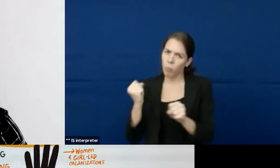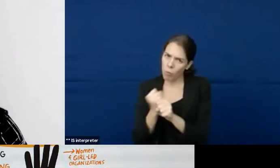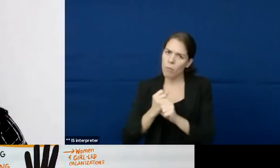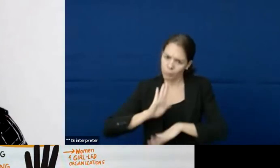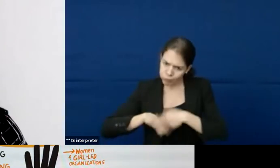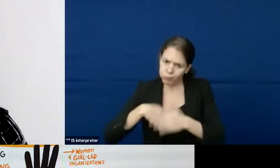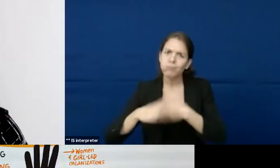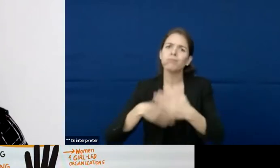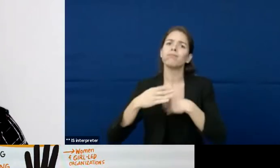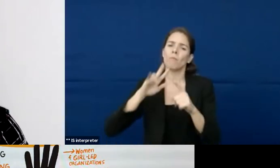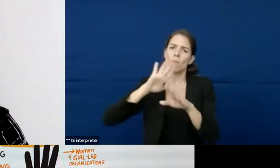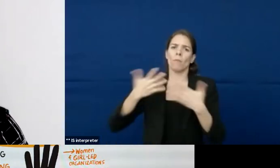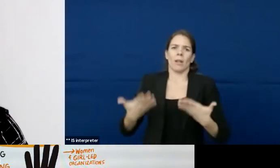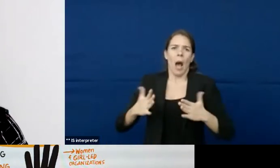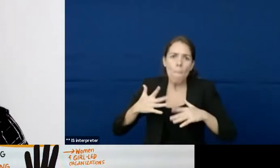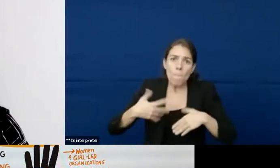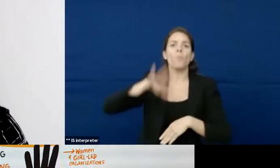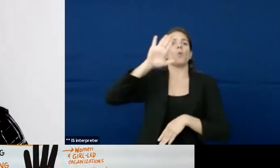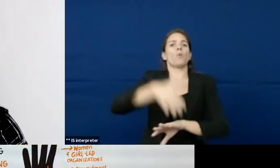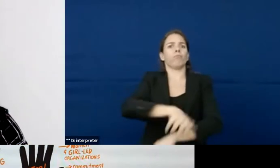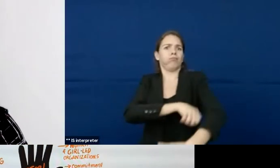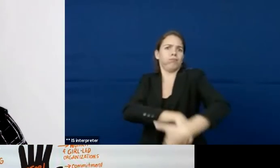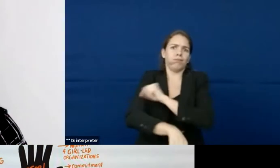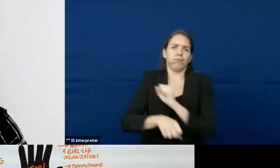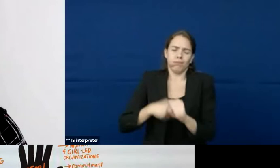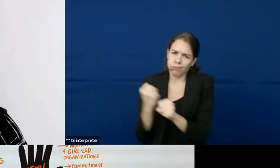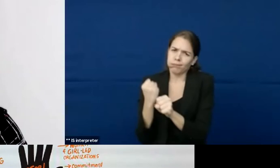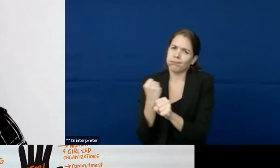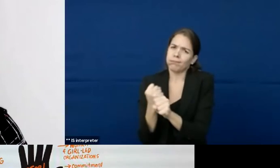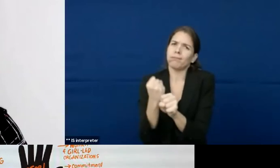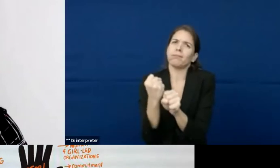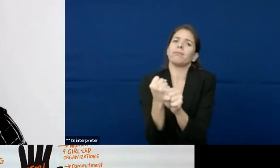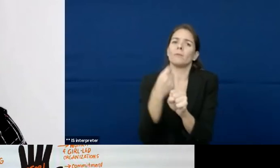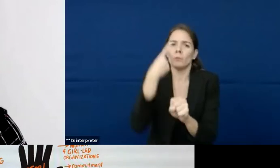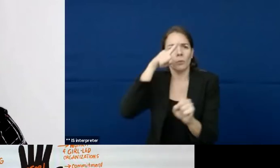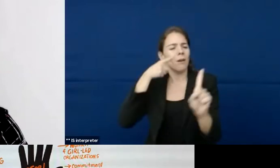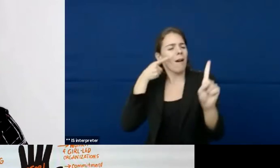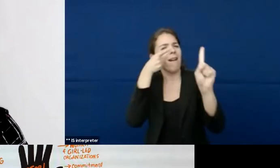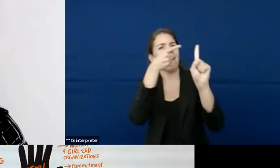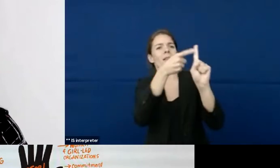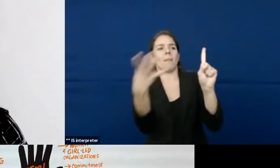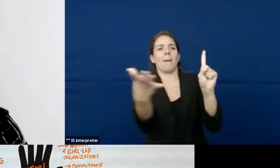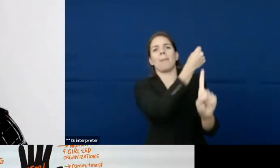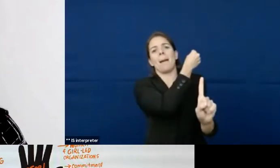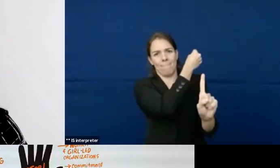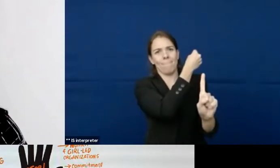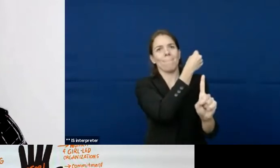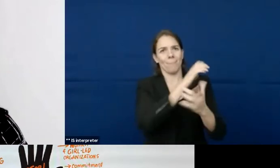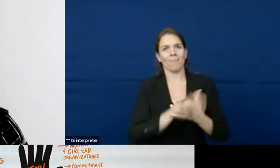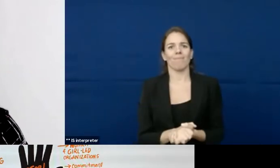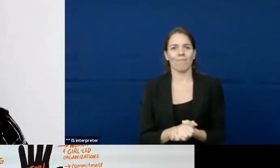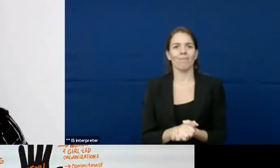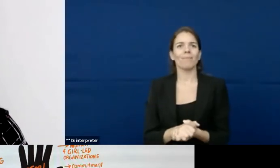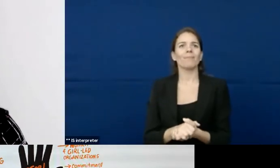over $78 million to address gender-based violence in our international programs. But we also realized that no matter how